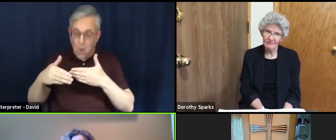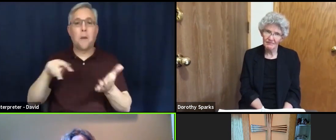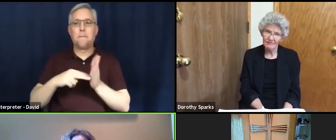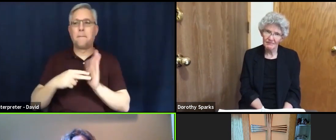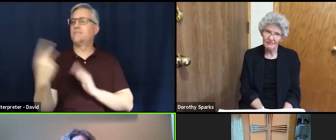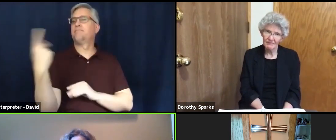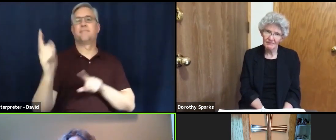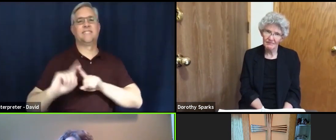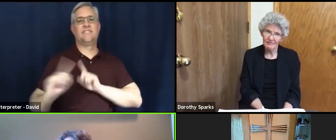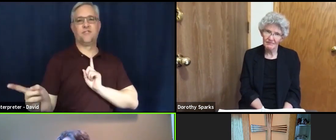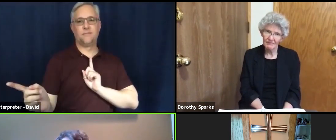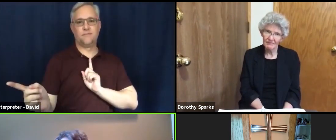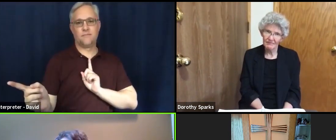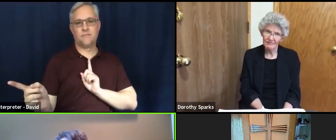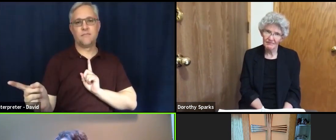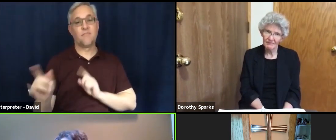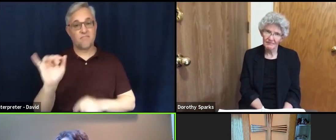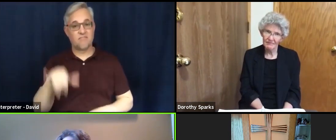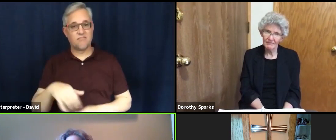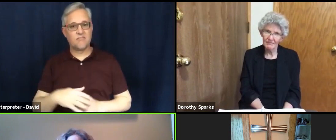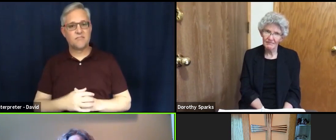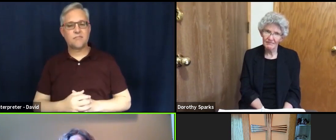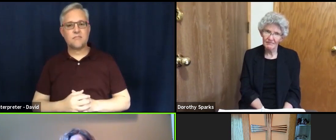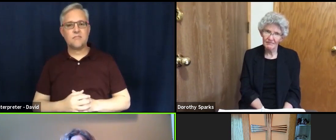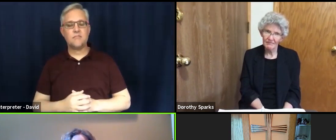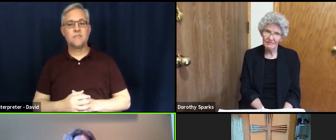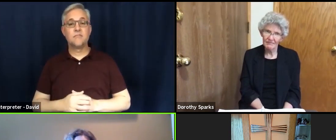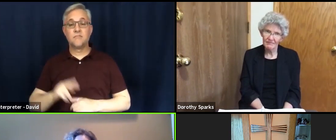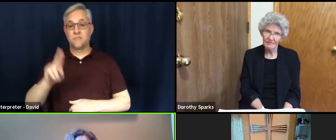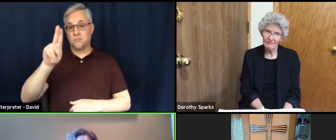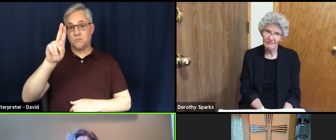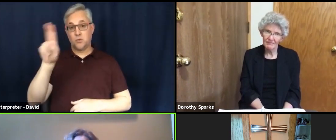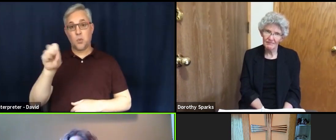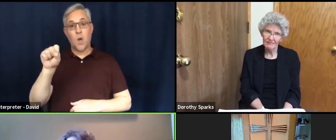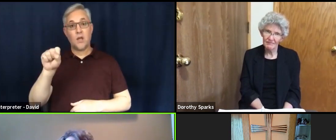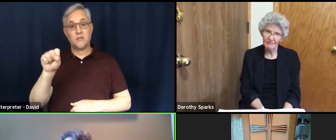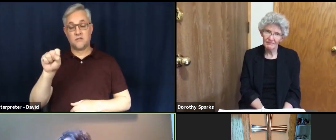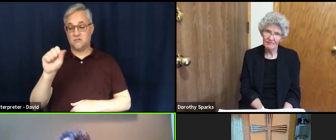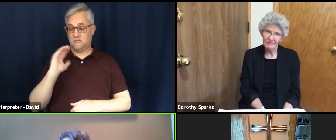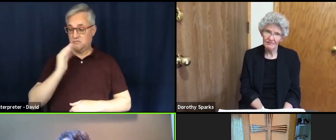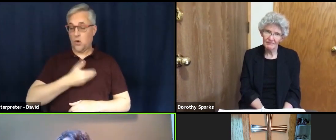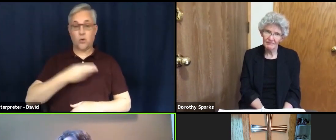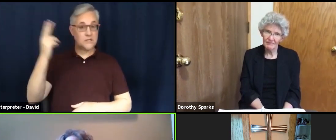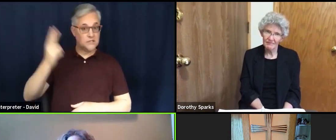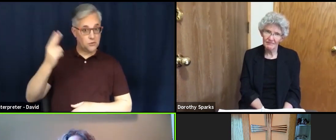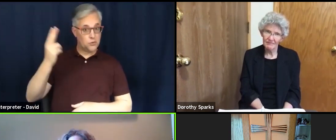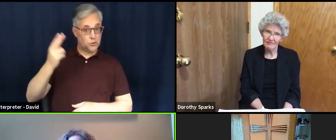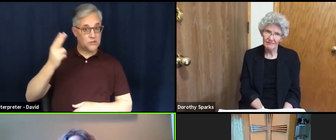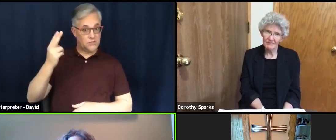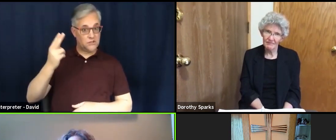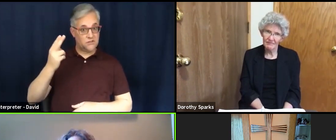And the United States has a history that is built on this belief.